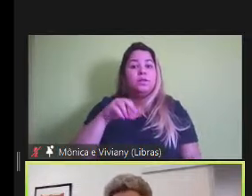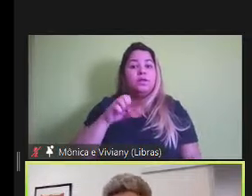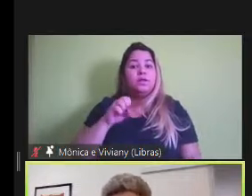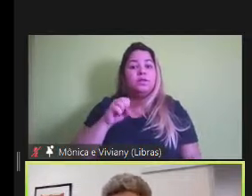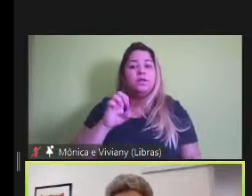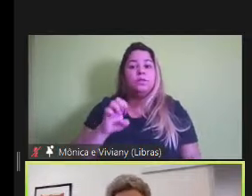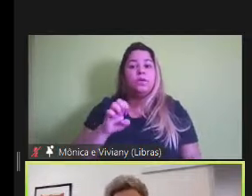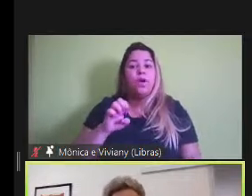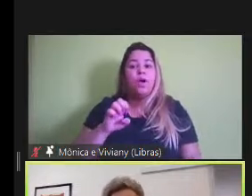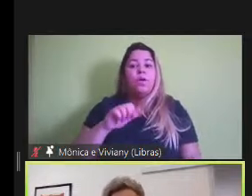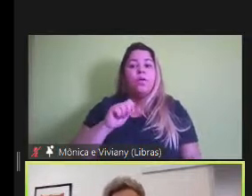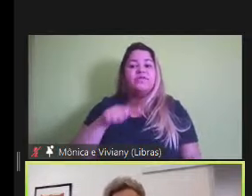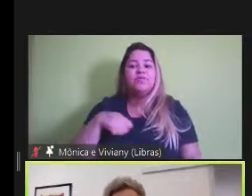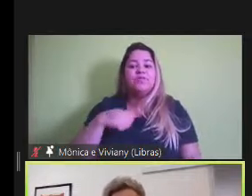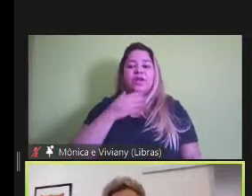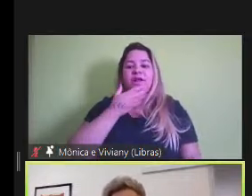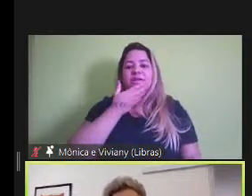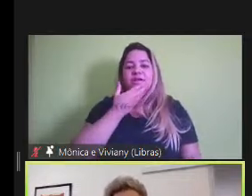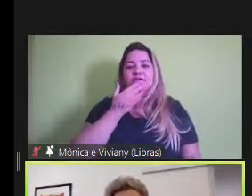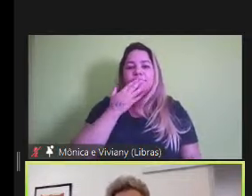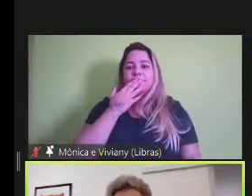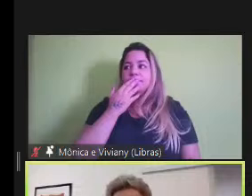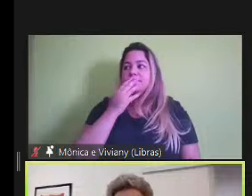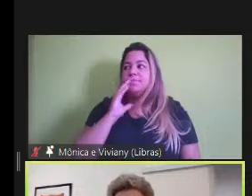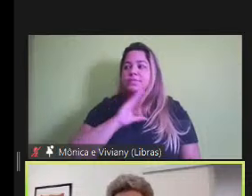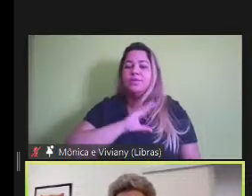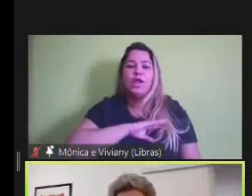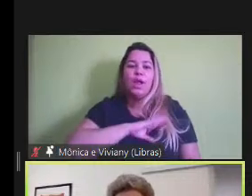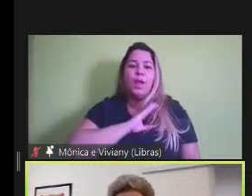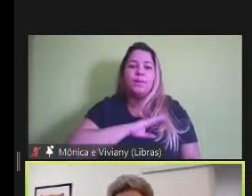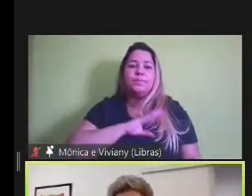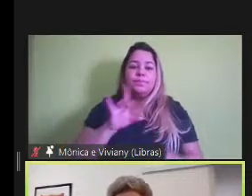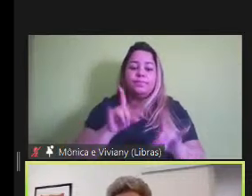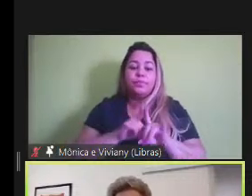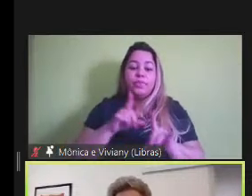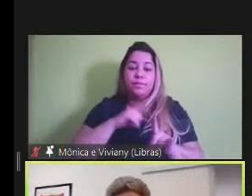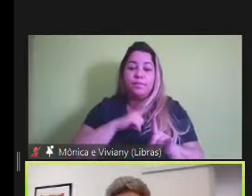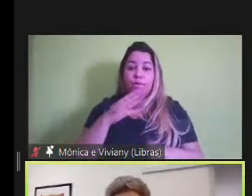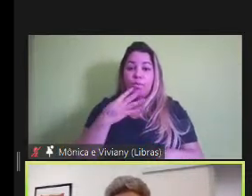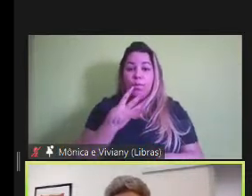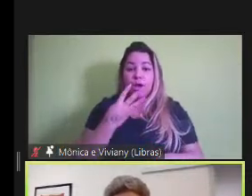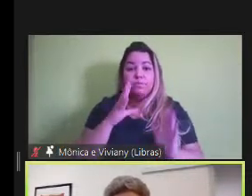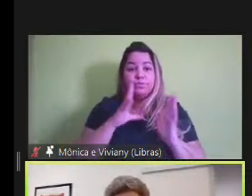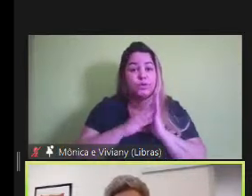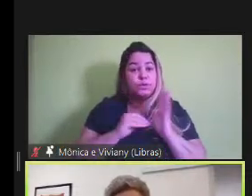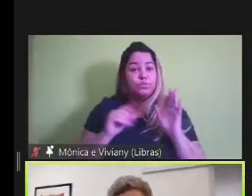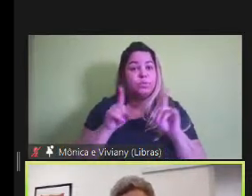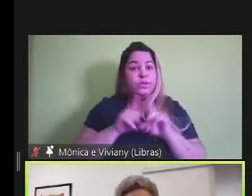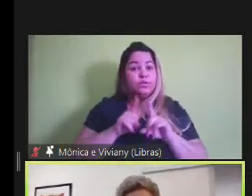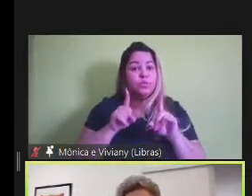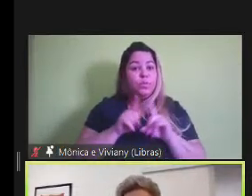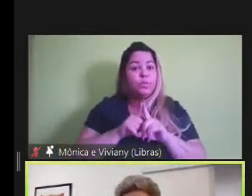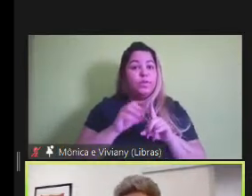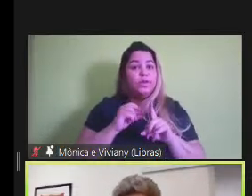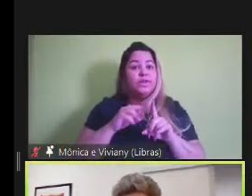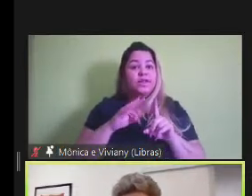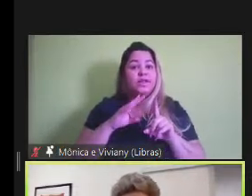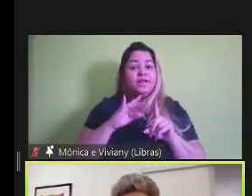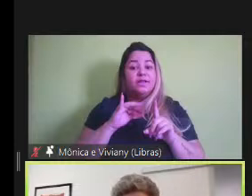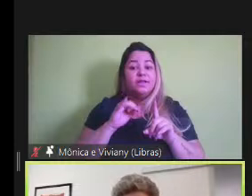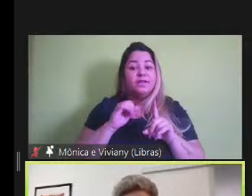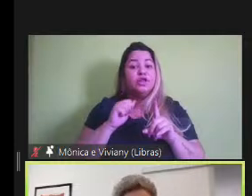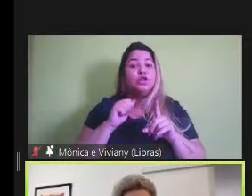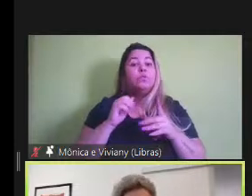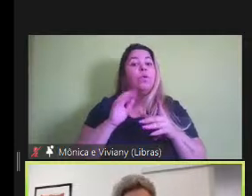from 2010. It is being reviewed now. But there are 4 models of competences,